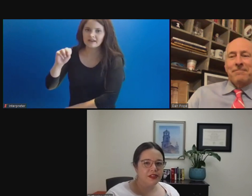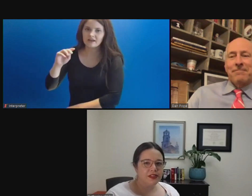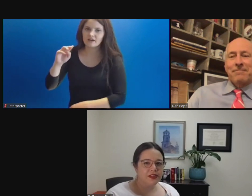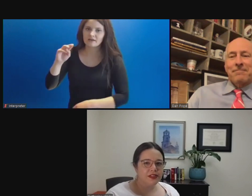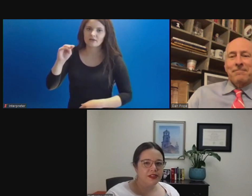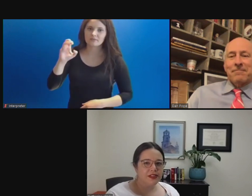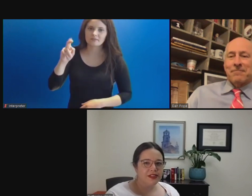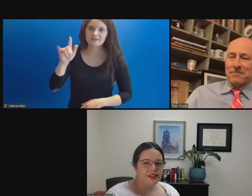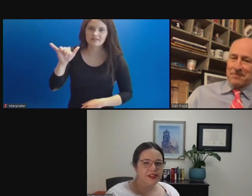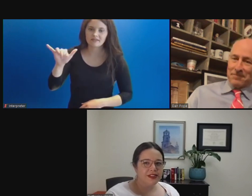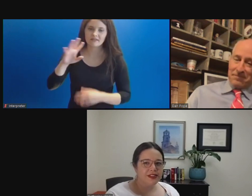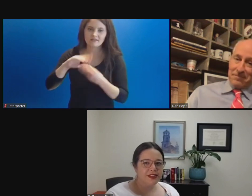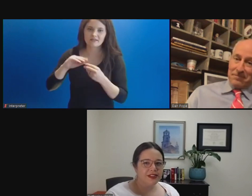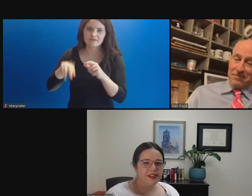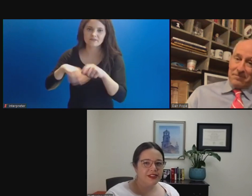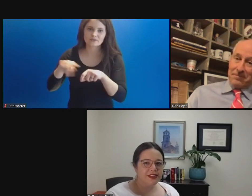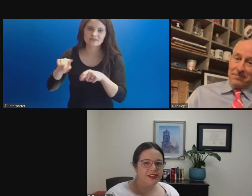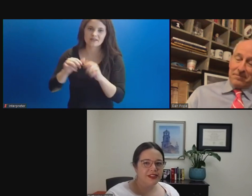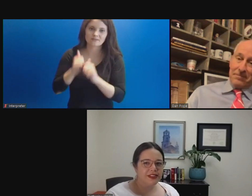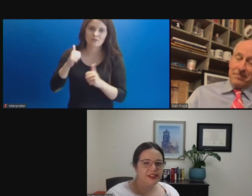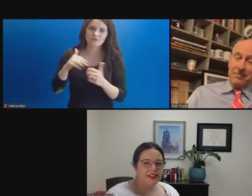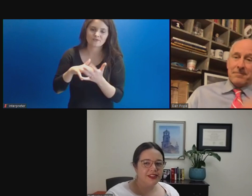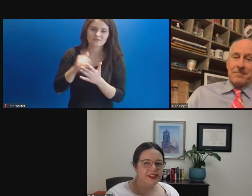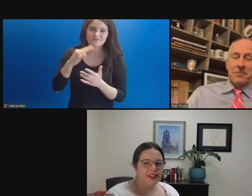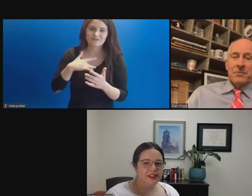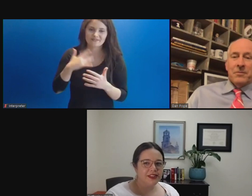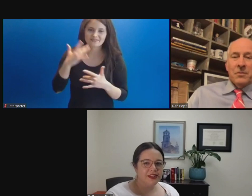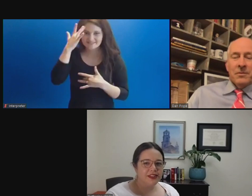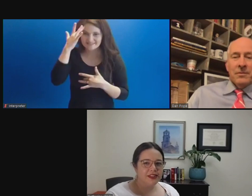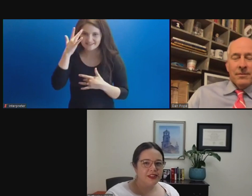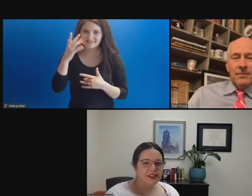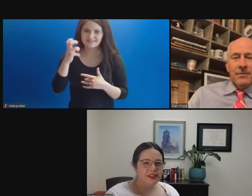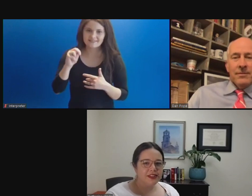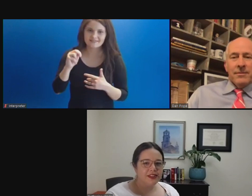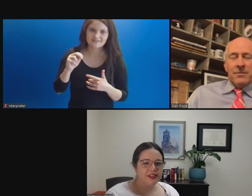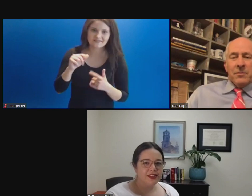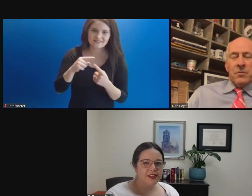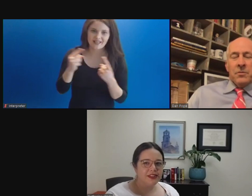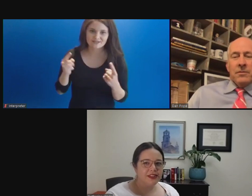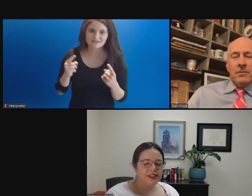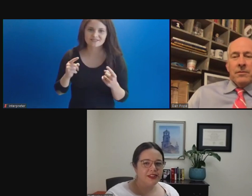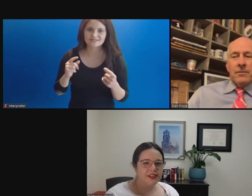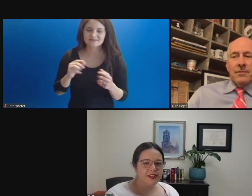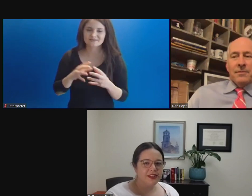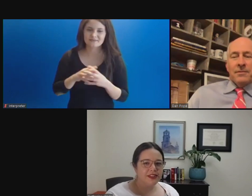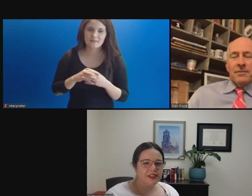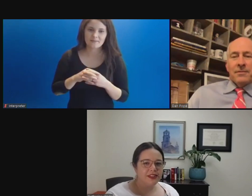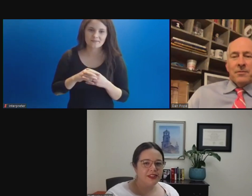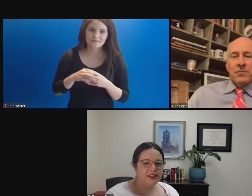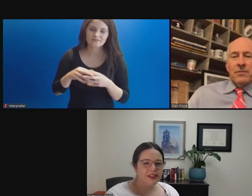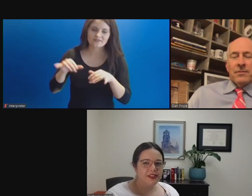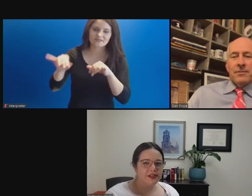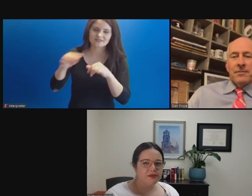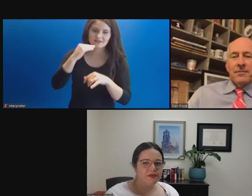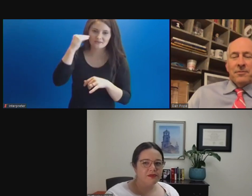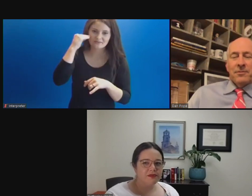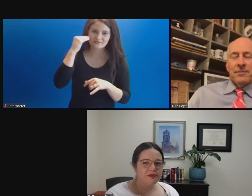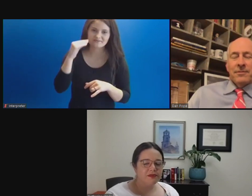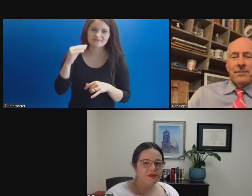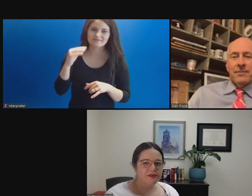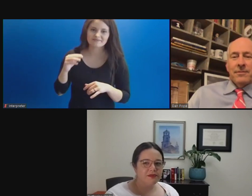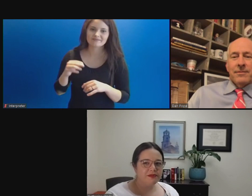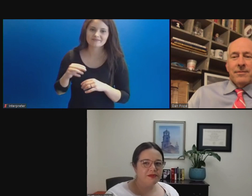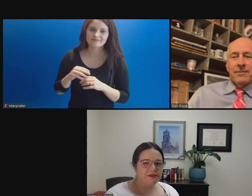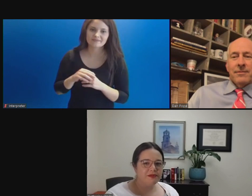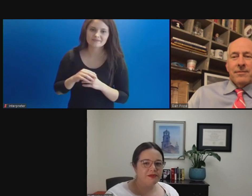they are the most vulnerable. So if you feel sick at all, even allergies, advised, stay at home, nurse your cold or